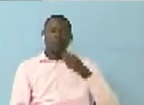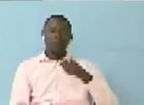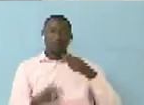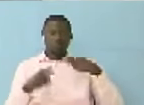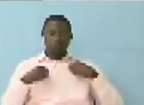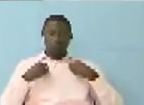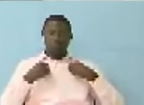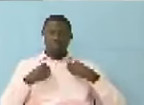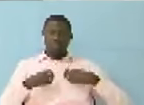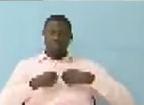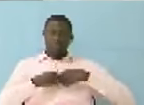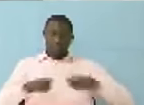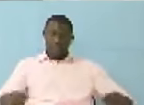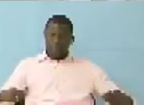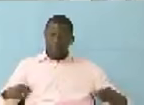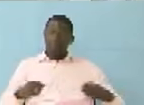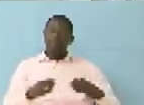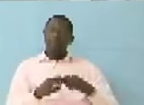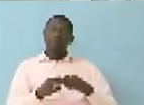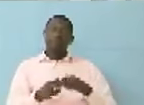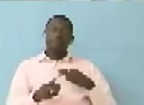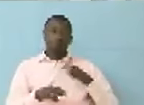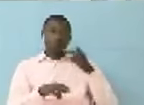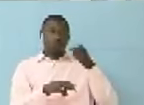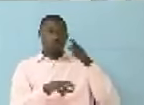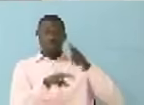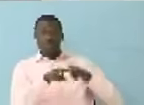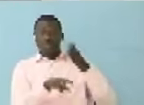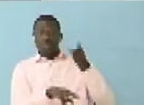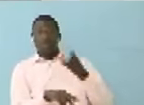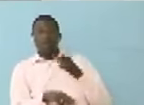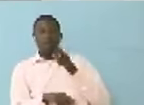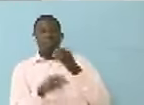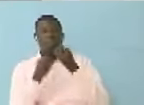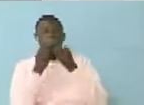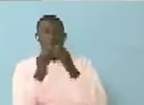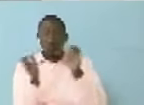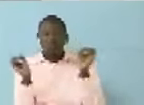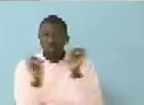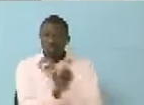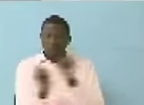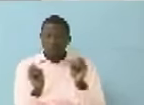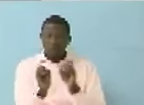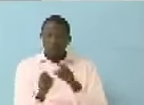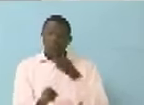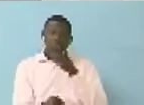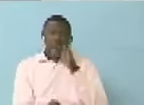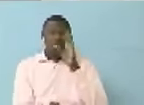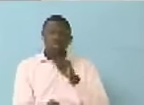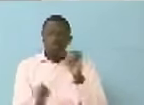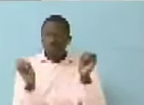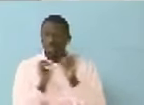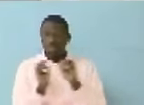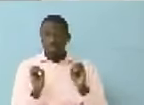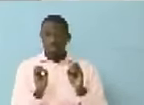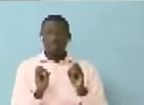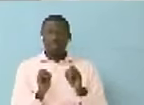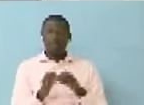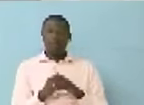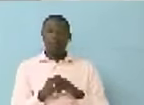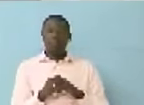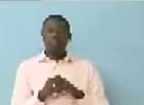farala danaka. You sat there. You said nothing. Iman femfo. You did nothing. Iman kuke. That is